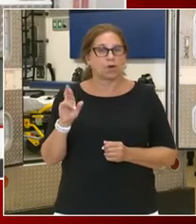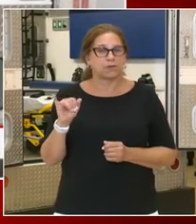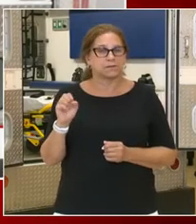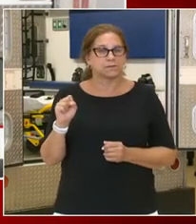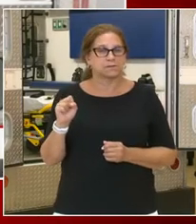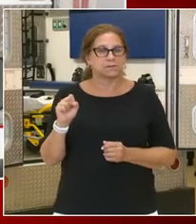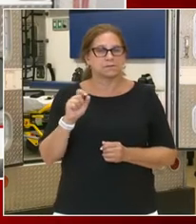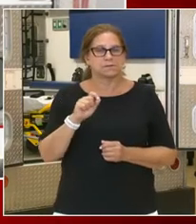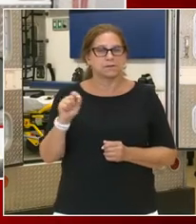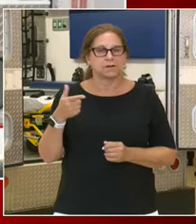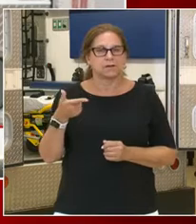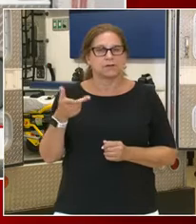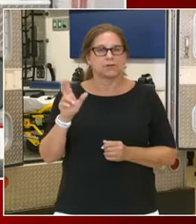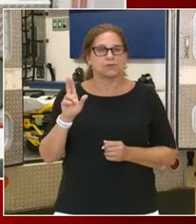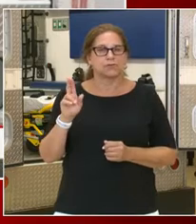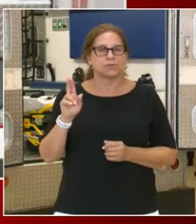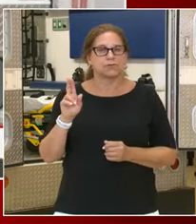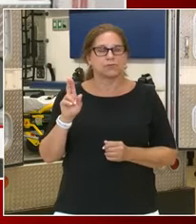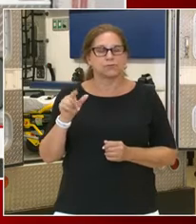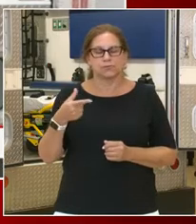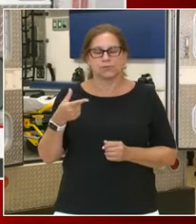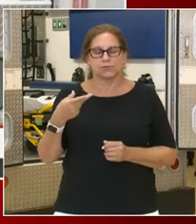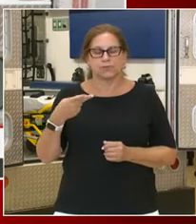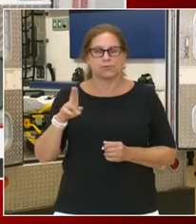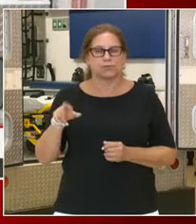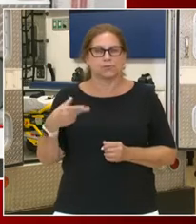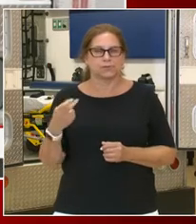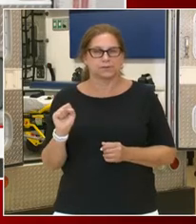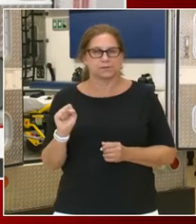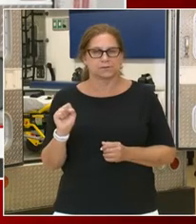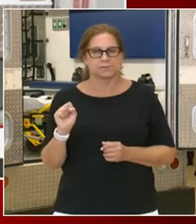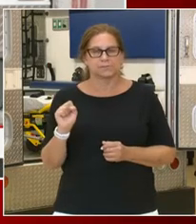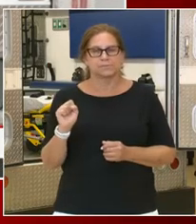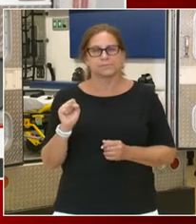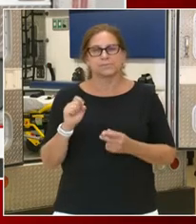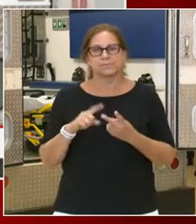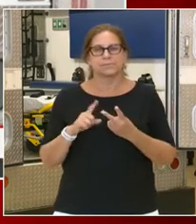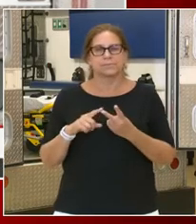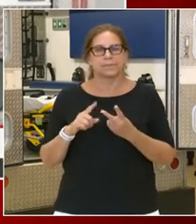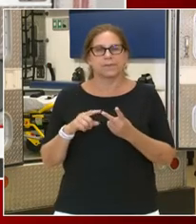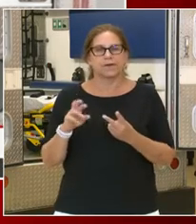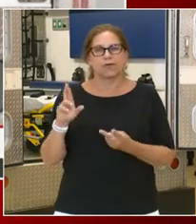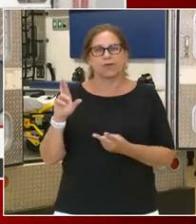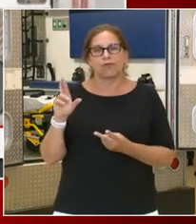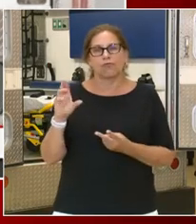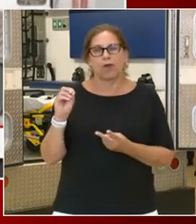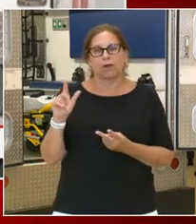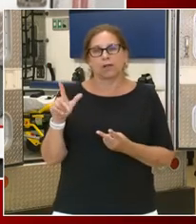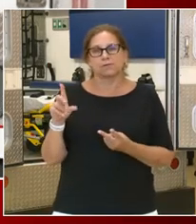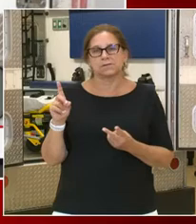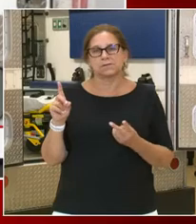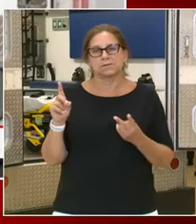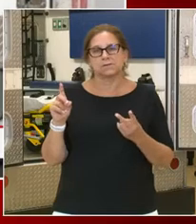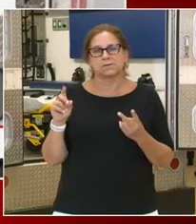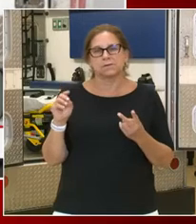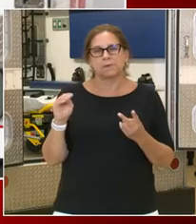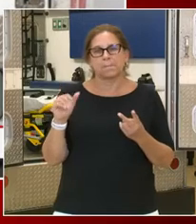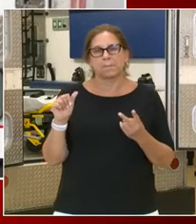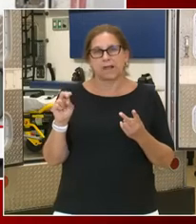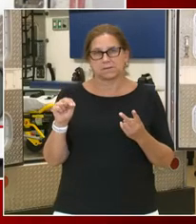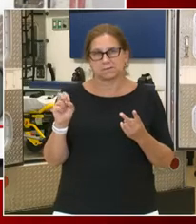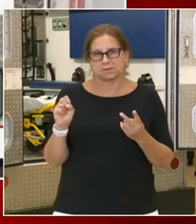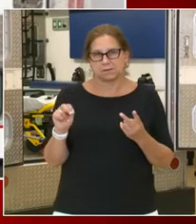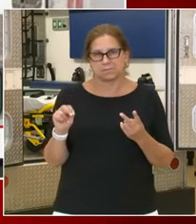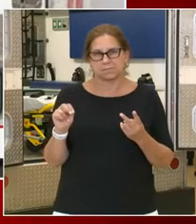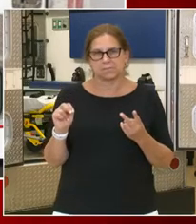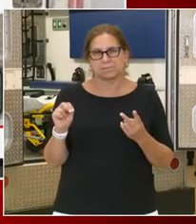Investment Council, and we're also joined by Ronald Mason, the President of the University of the District of Columbia,